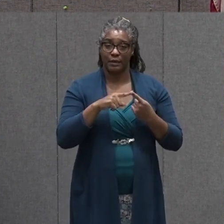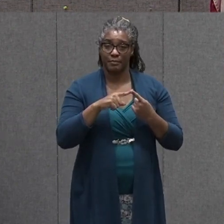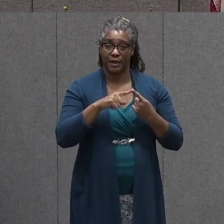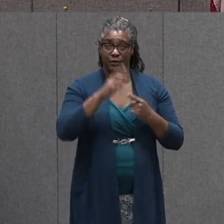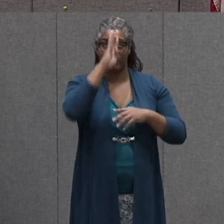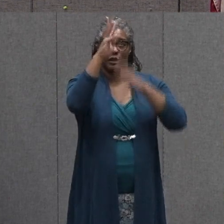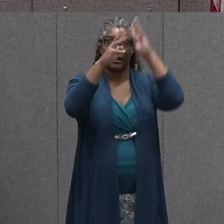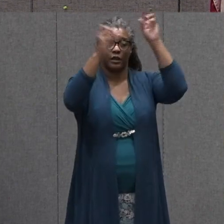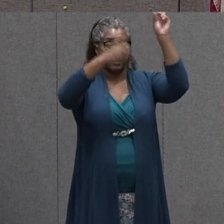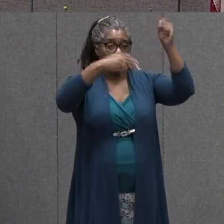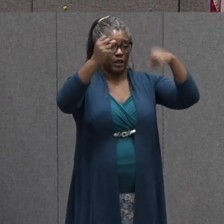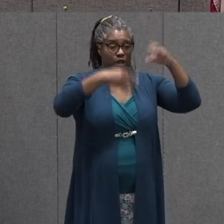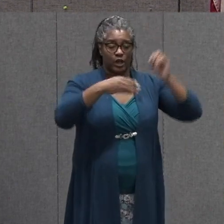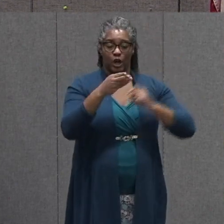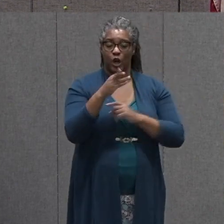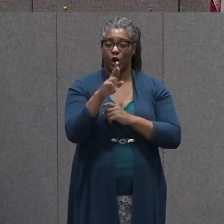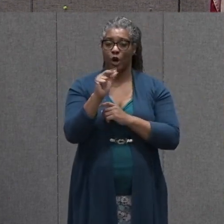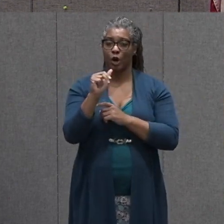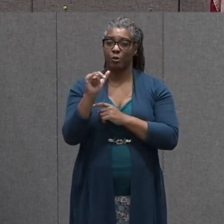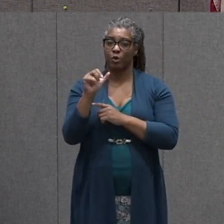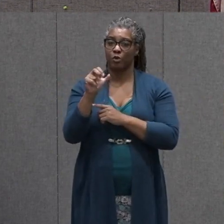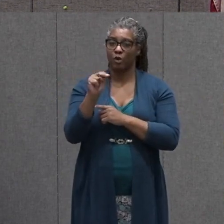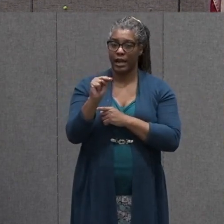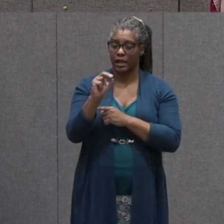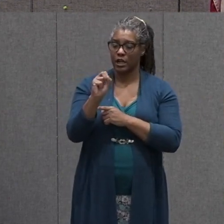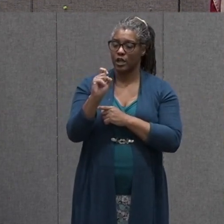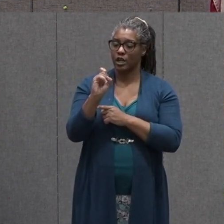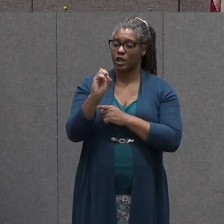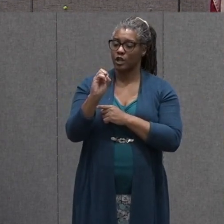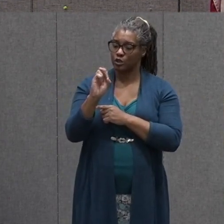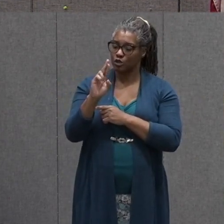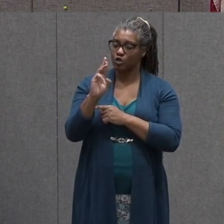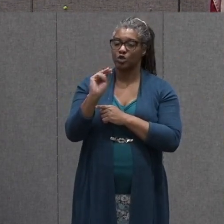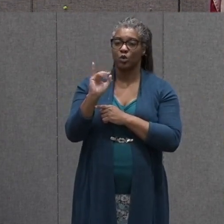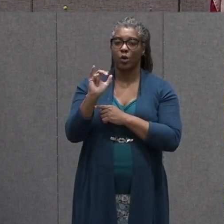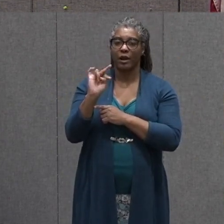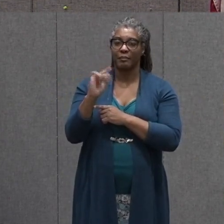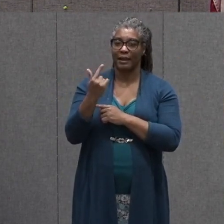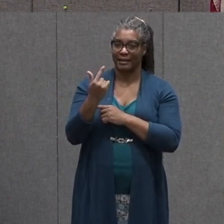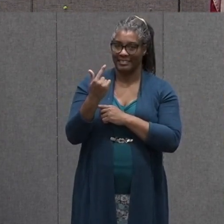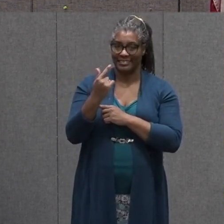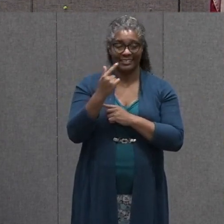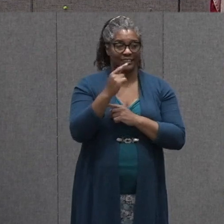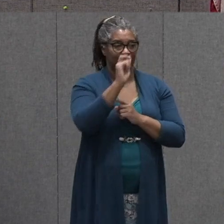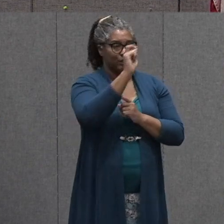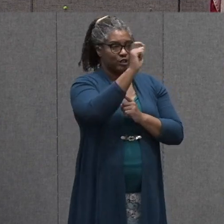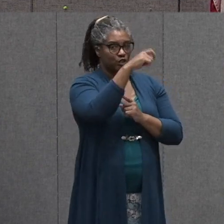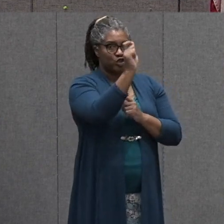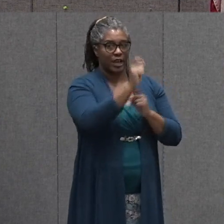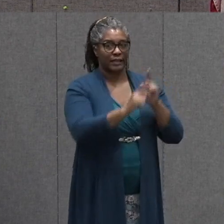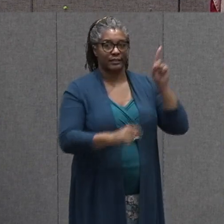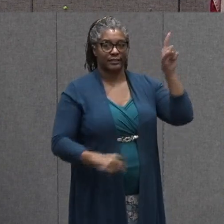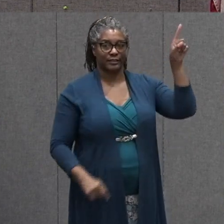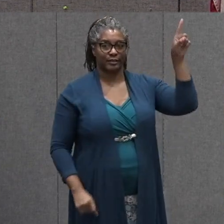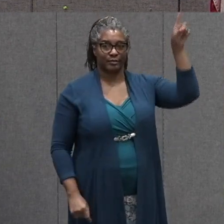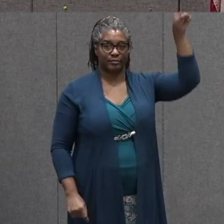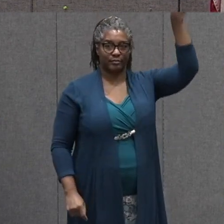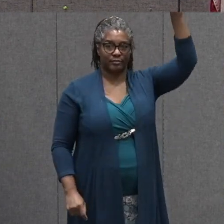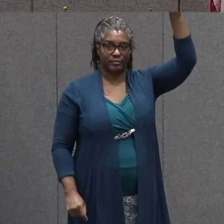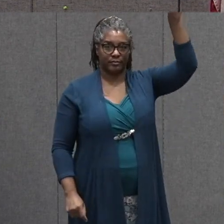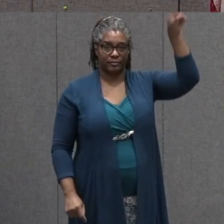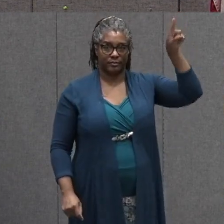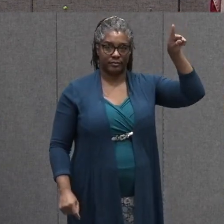burst open. Now they are not seeds anymore. They are plants. First, they send roots down to